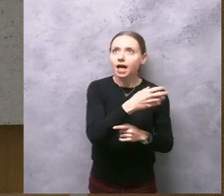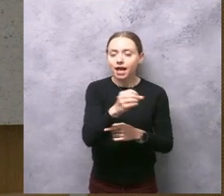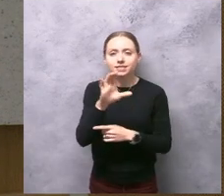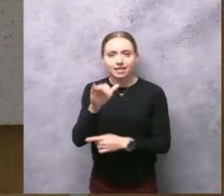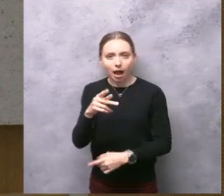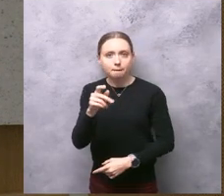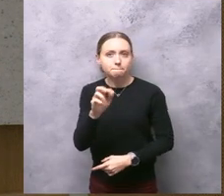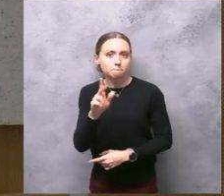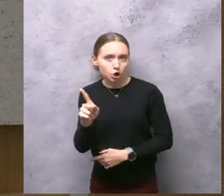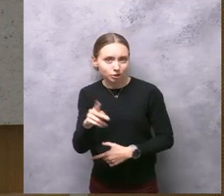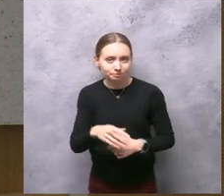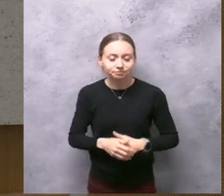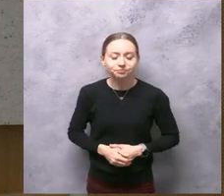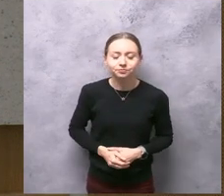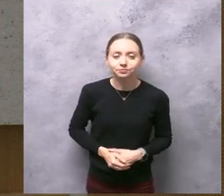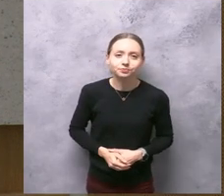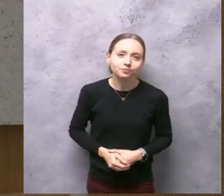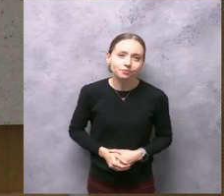I was